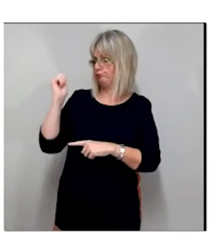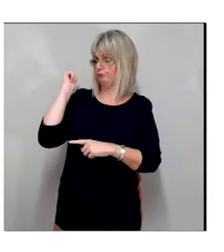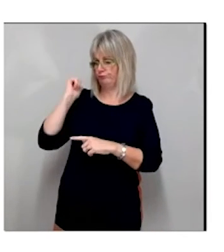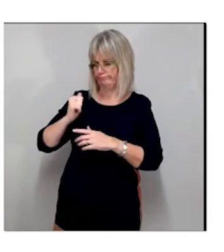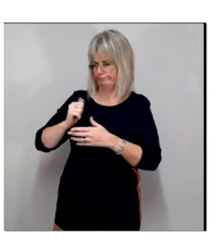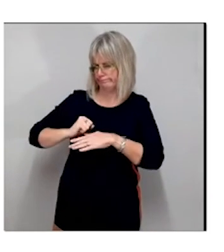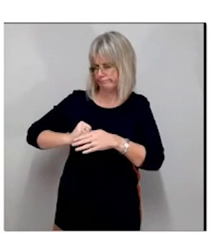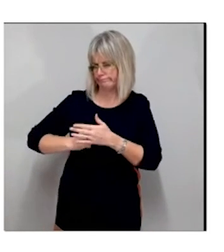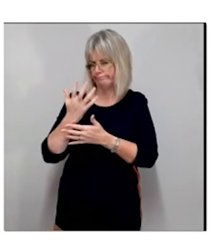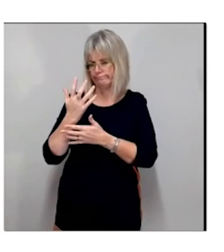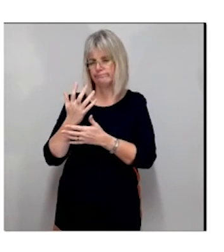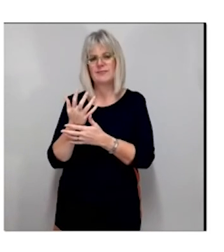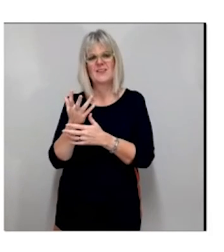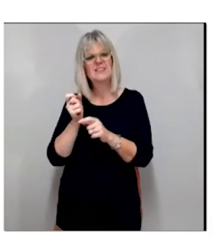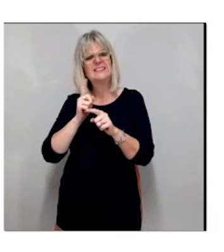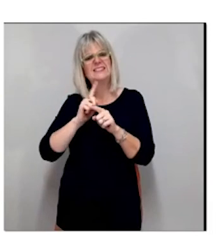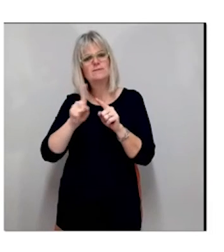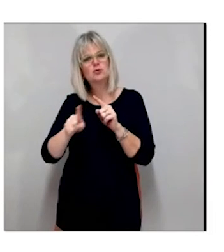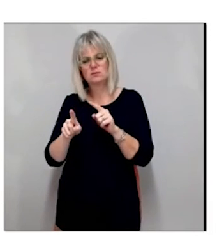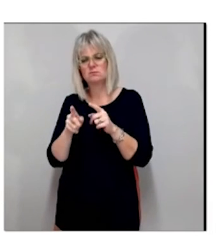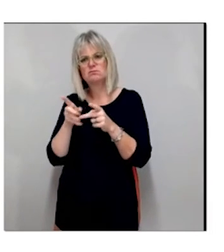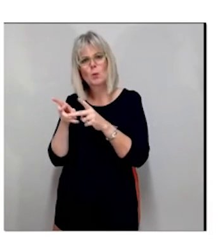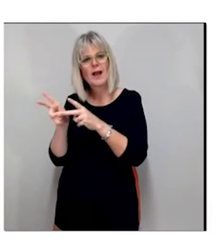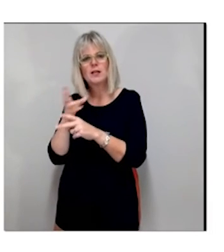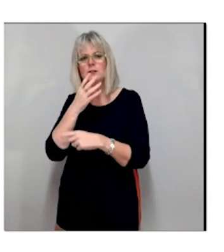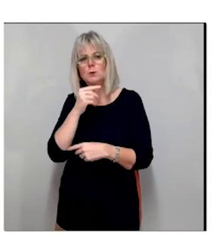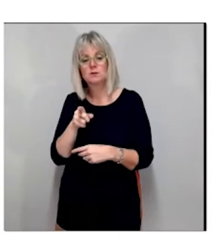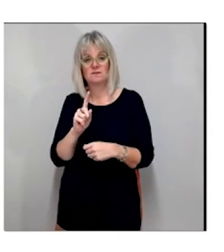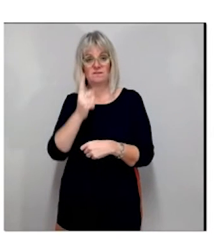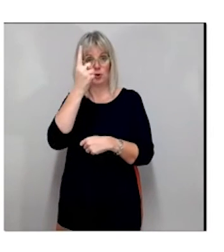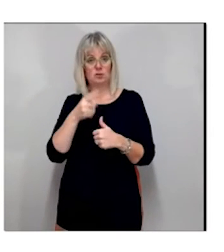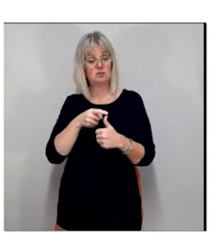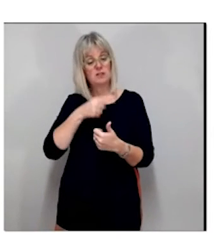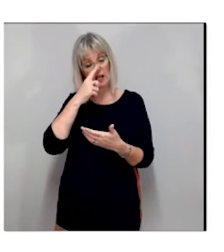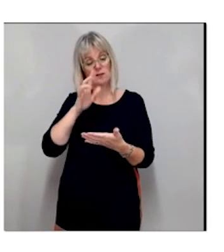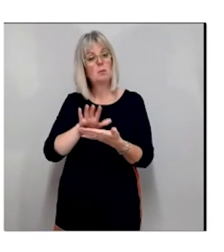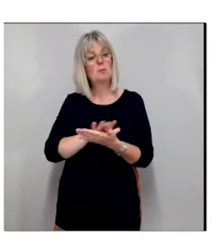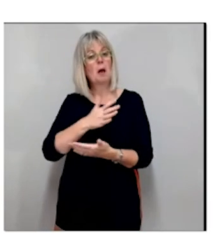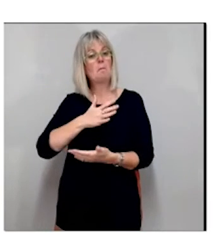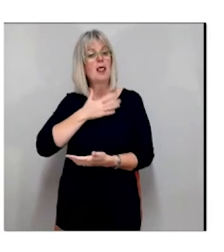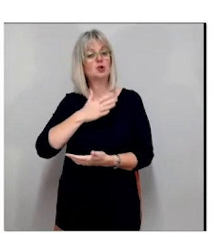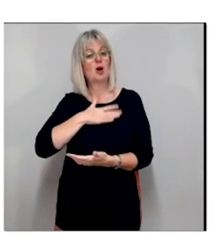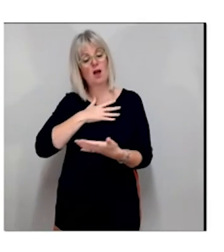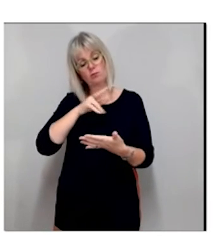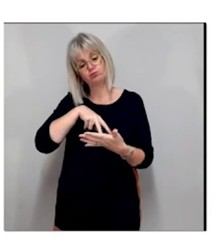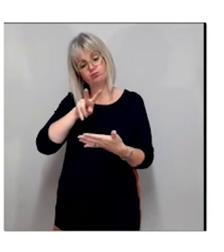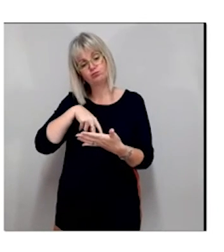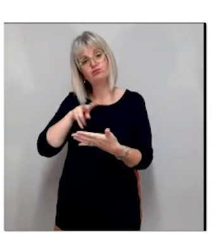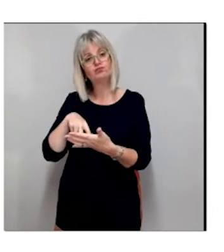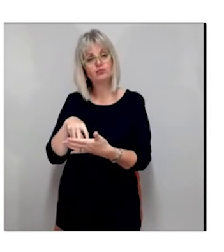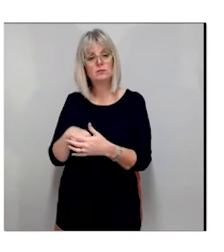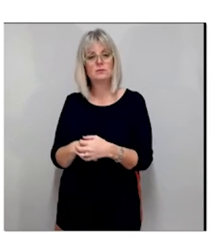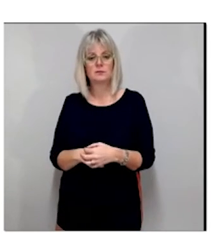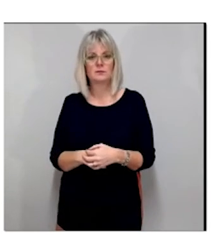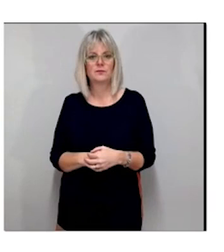devised. Firstly, it allows visually impaired people to read for pleasure. Magazines such as Progress, first published